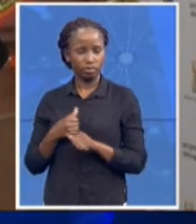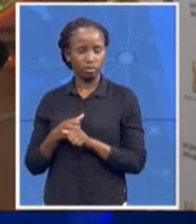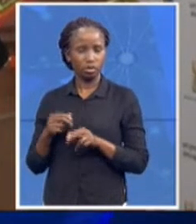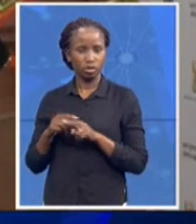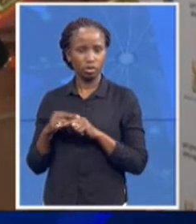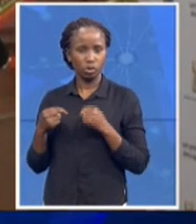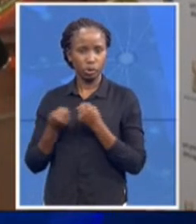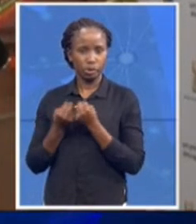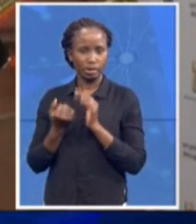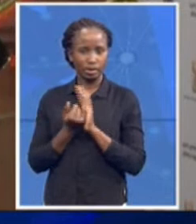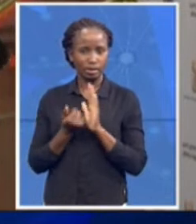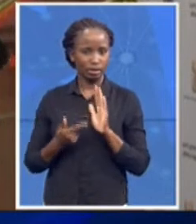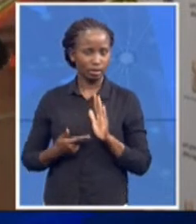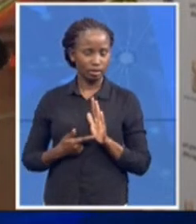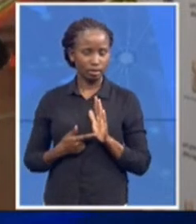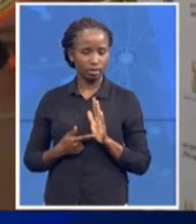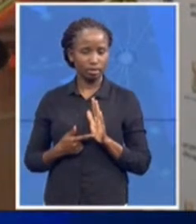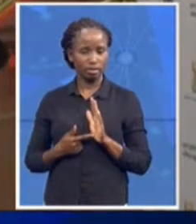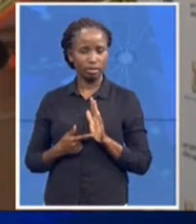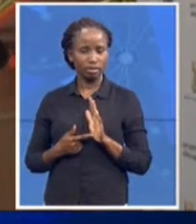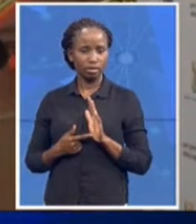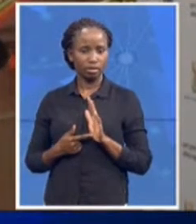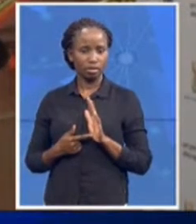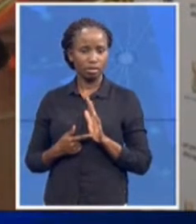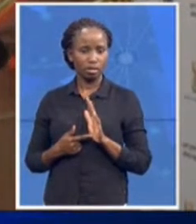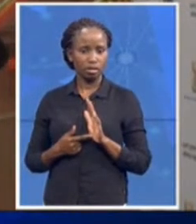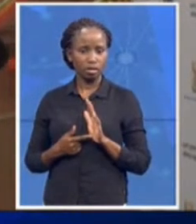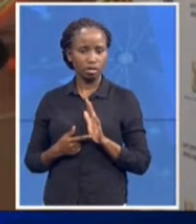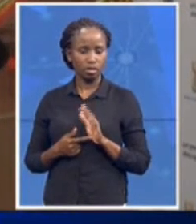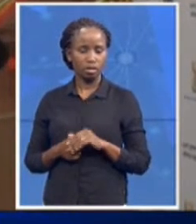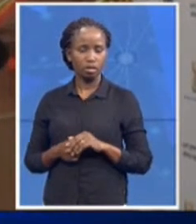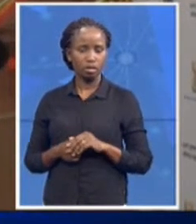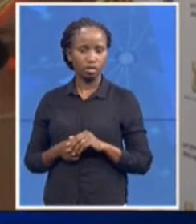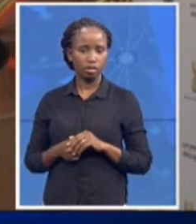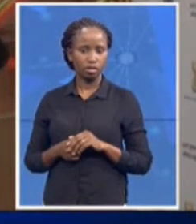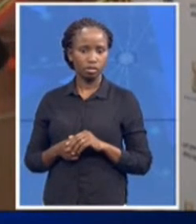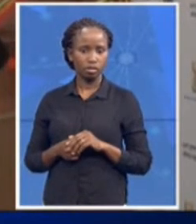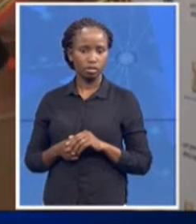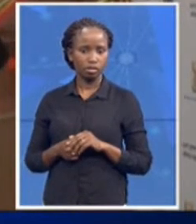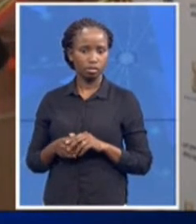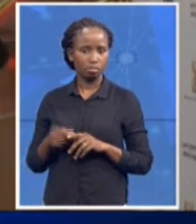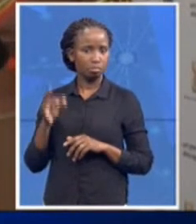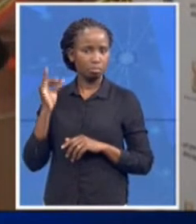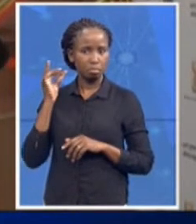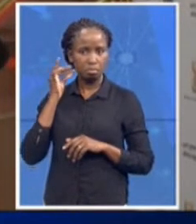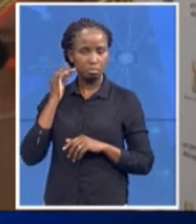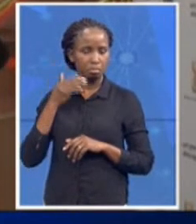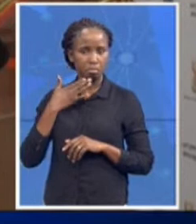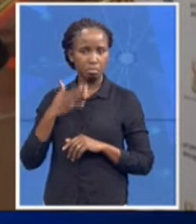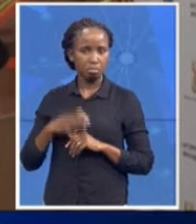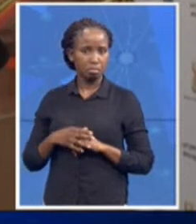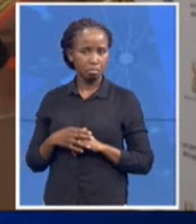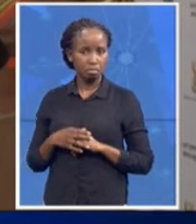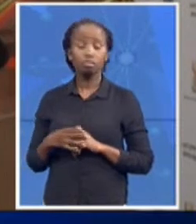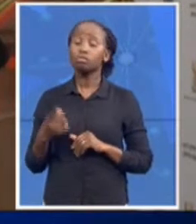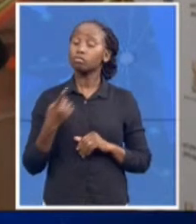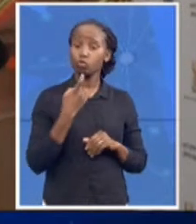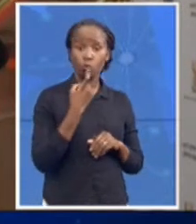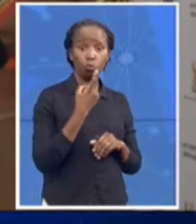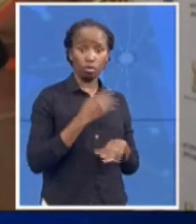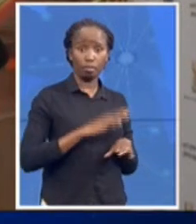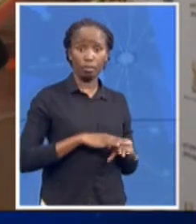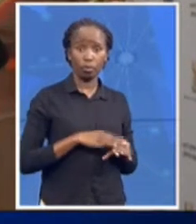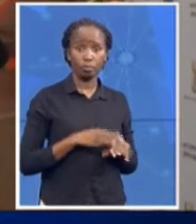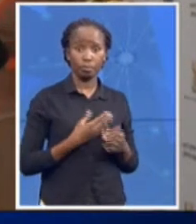Mr. Chairman, I have quite a bit. Should I continue with all of this? One more, please, just one. All right. Oh,